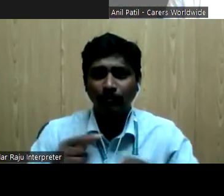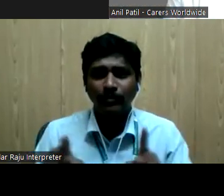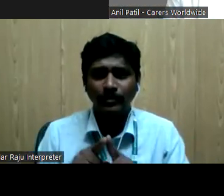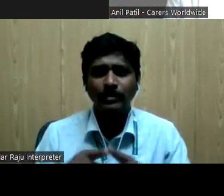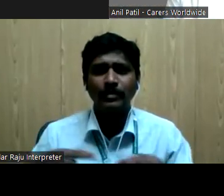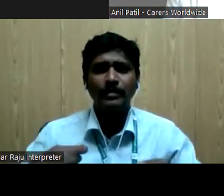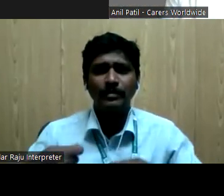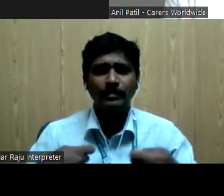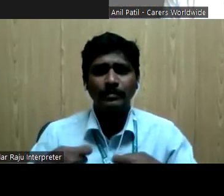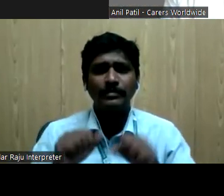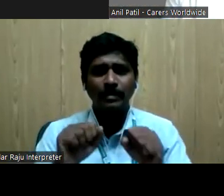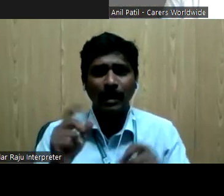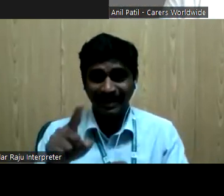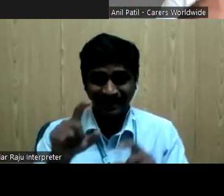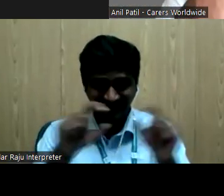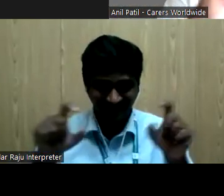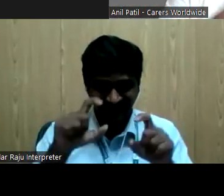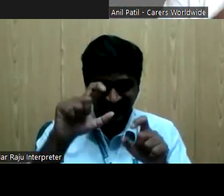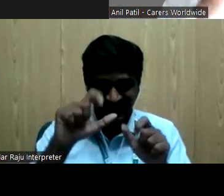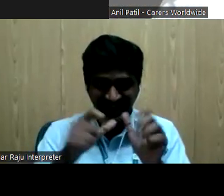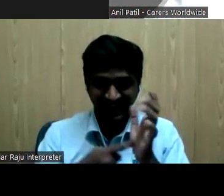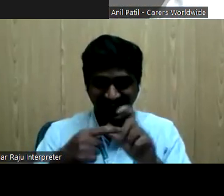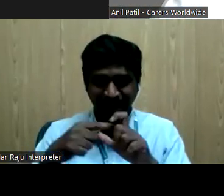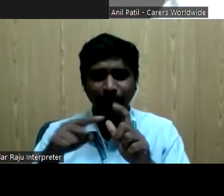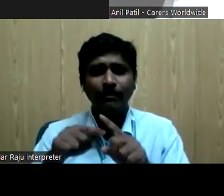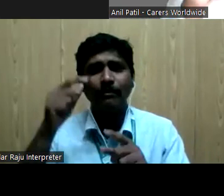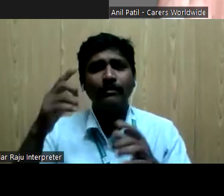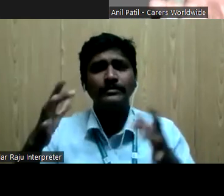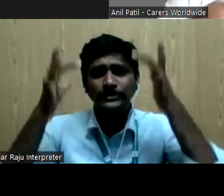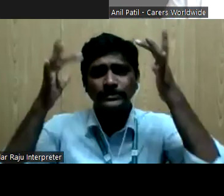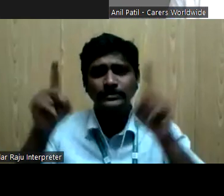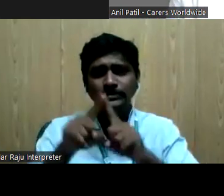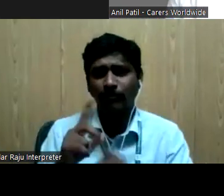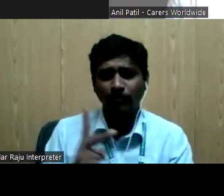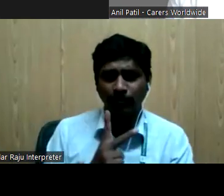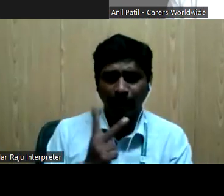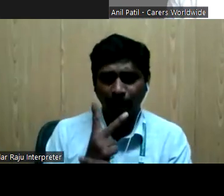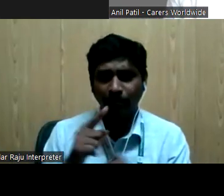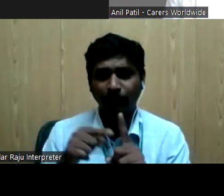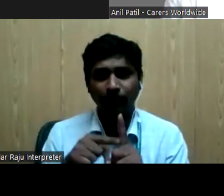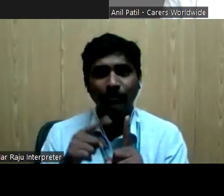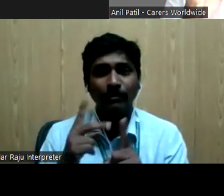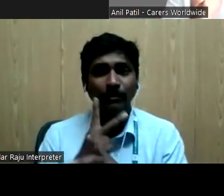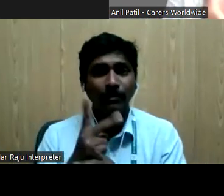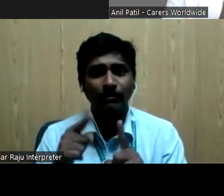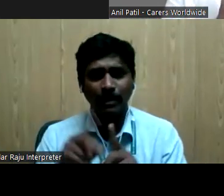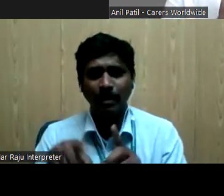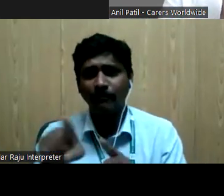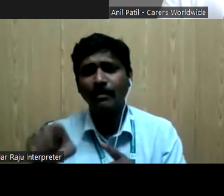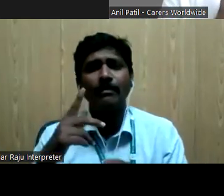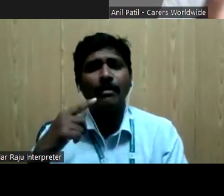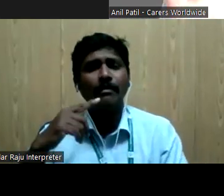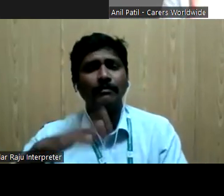some of the carers as well. And the fourth one is where we tried in Karnataka. You know, we